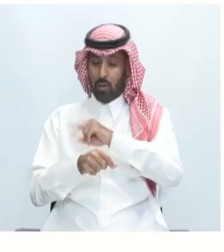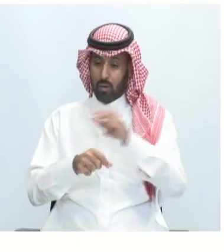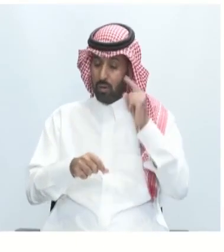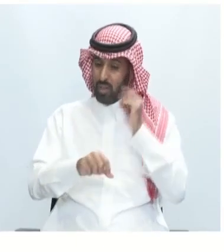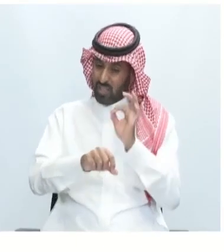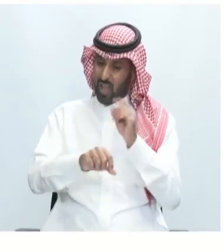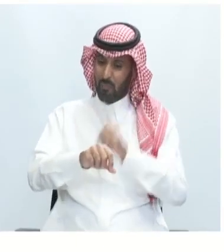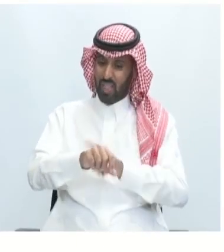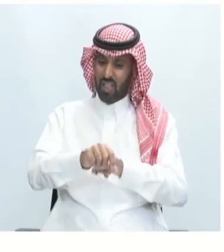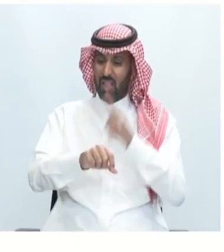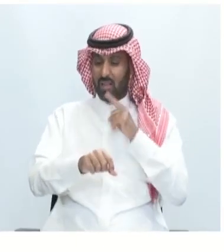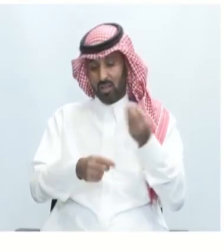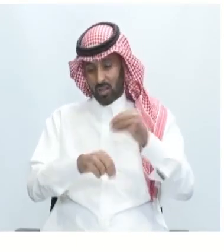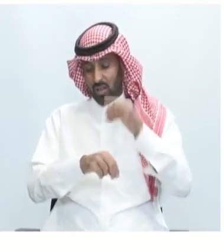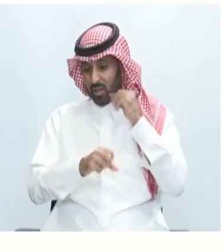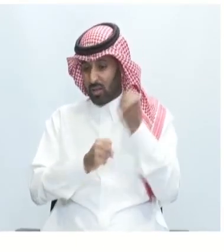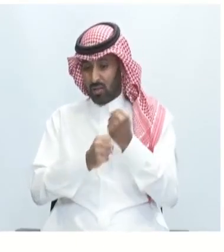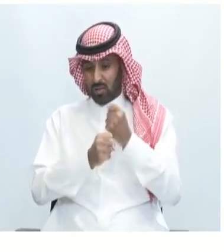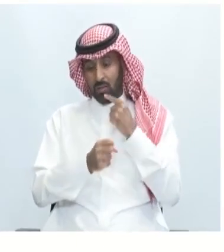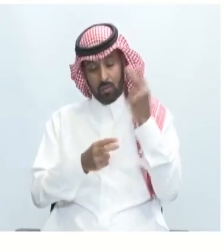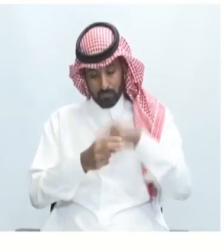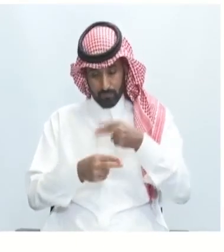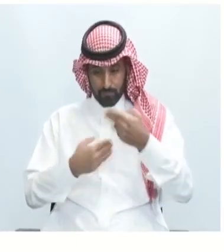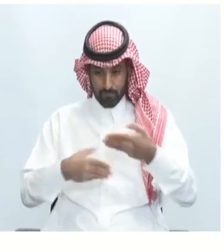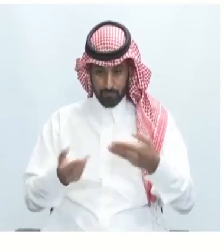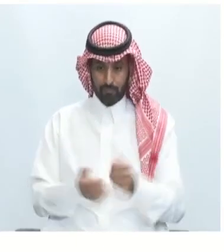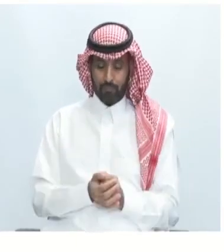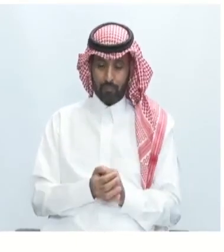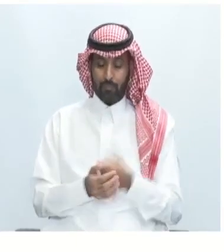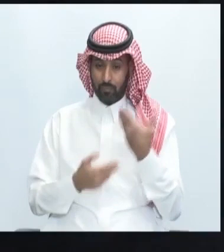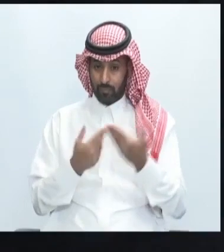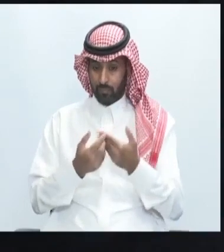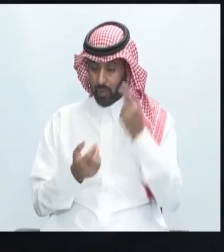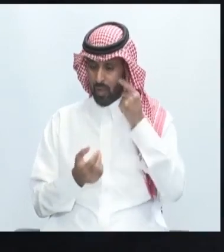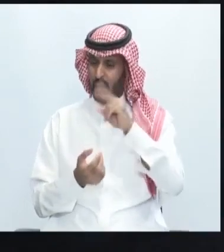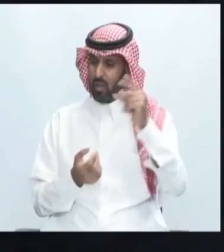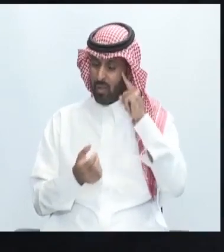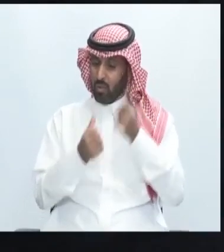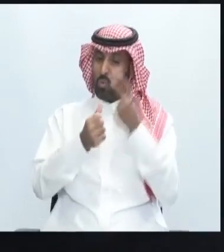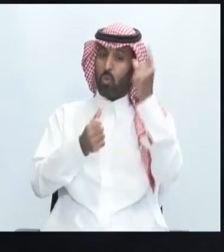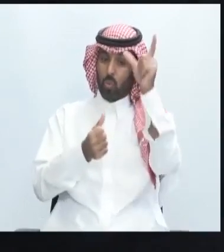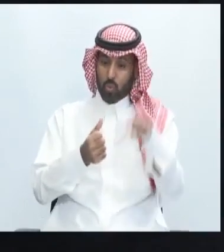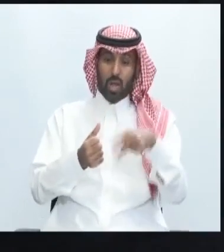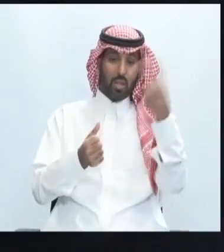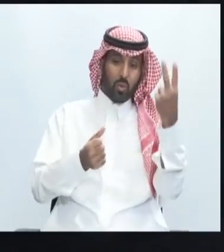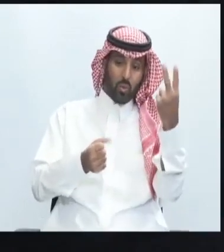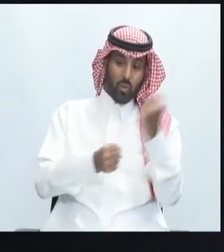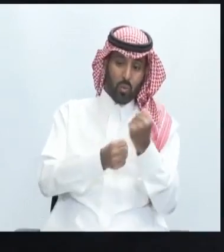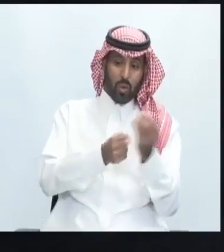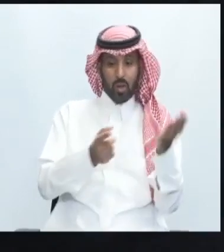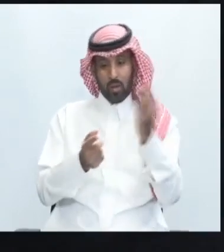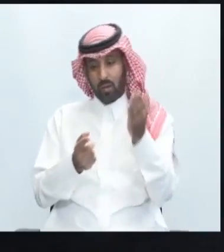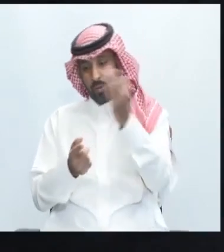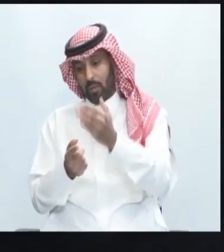time another activity or event happened in the past. So unlike the past perfect, where one happened after